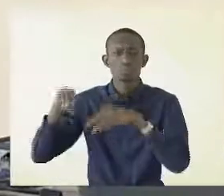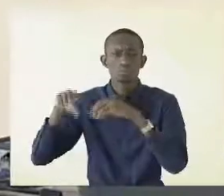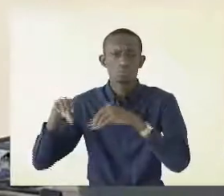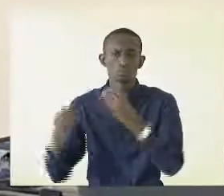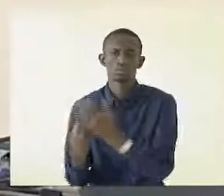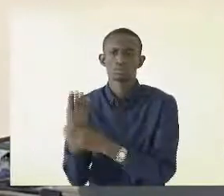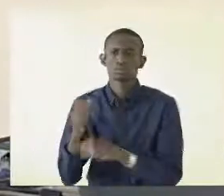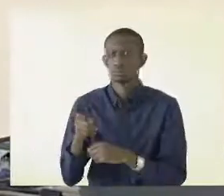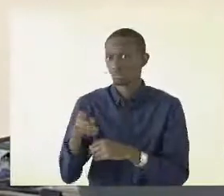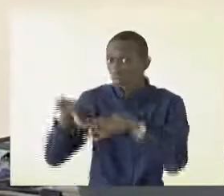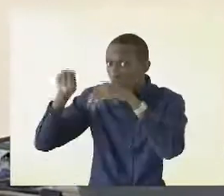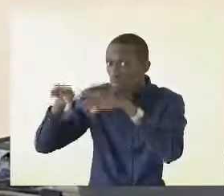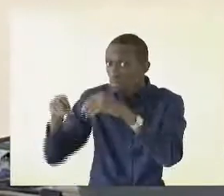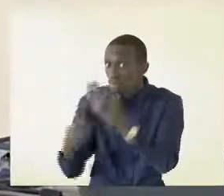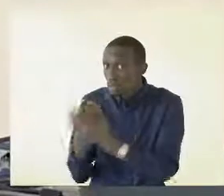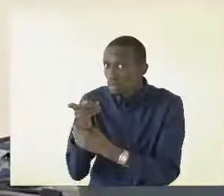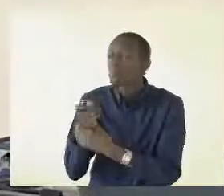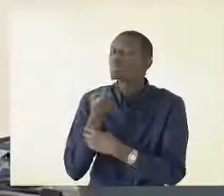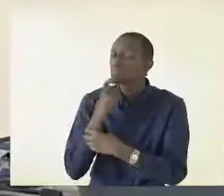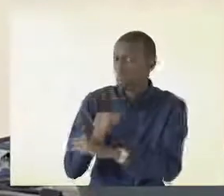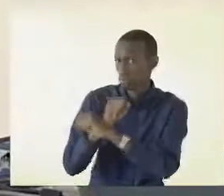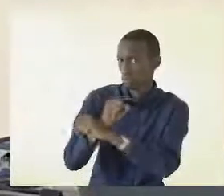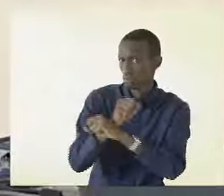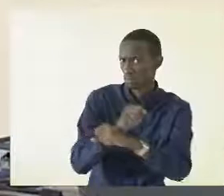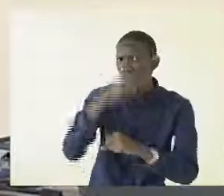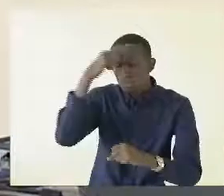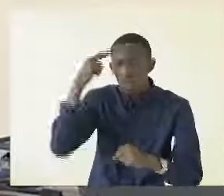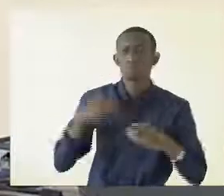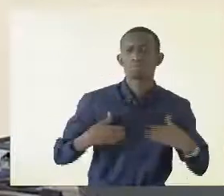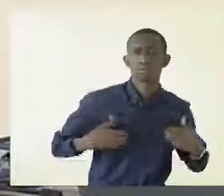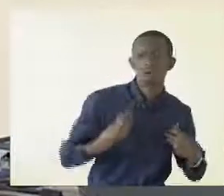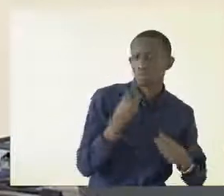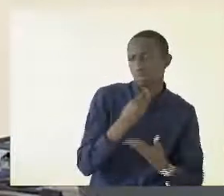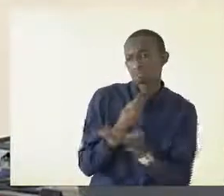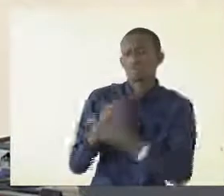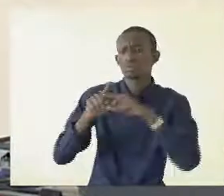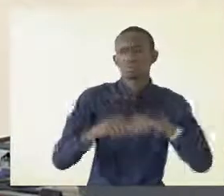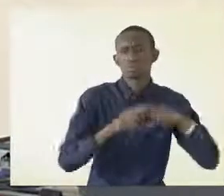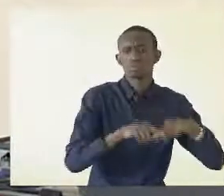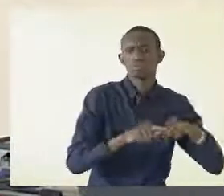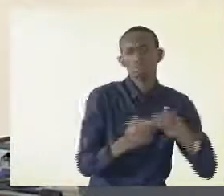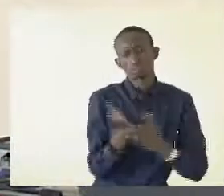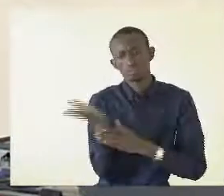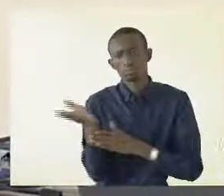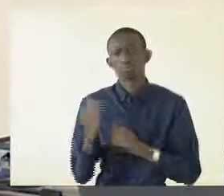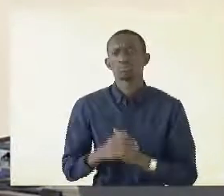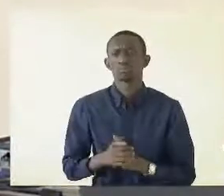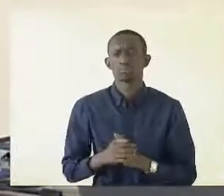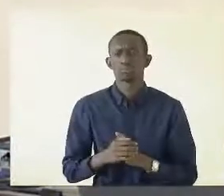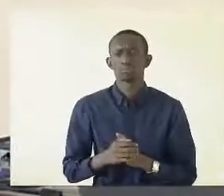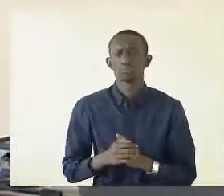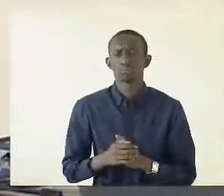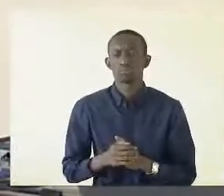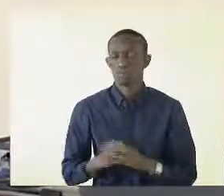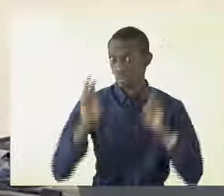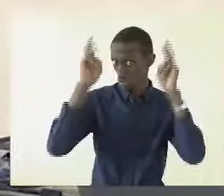them because organisms depend on them in different ways. Our lesson today is external organs